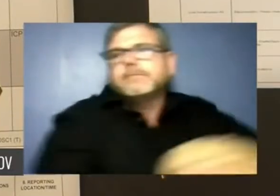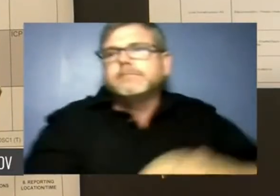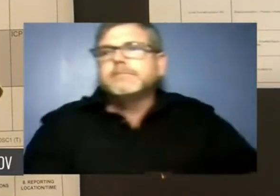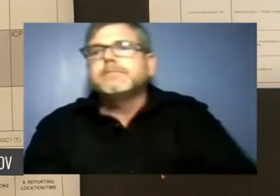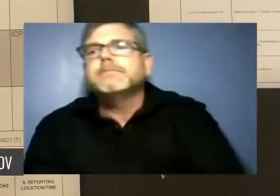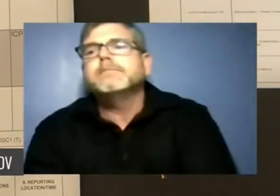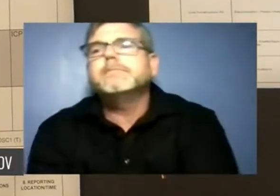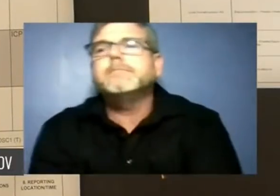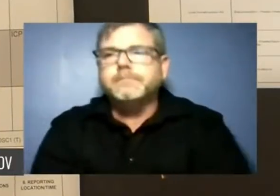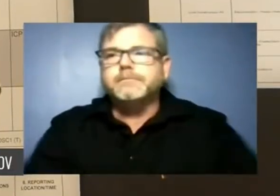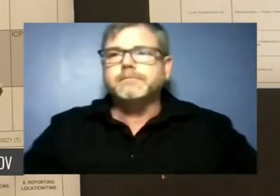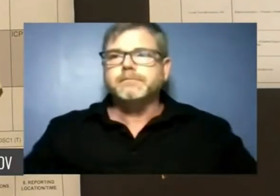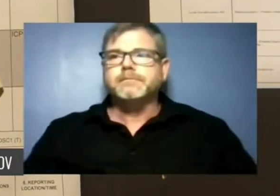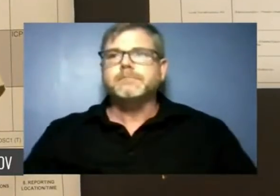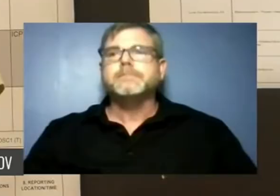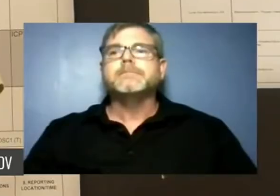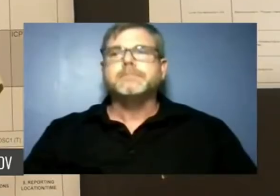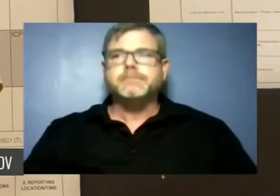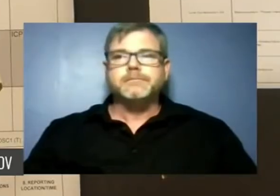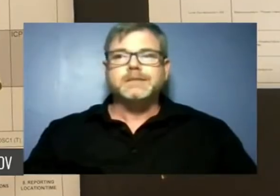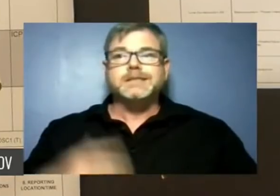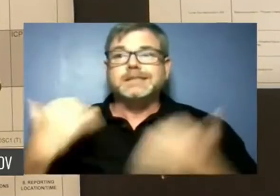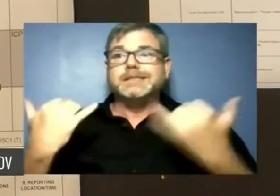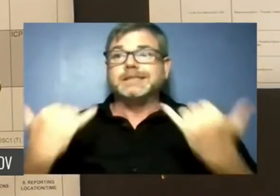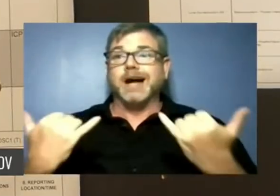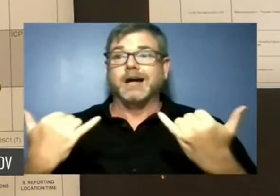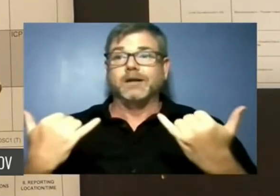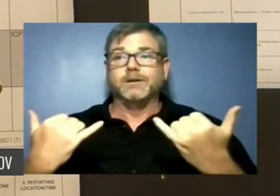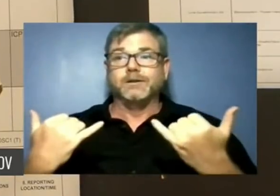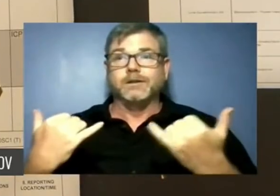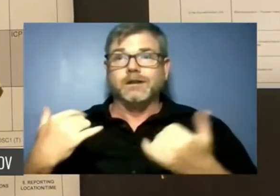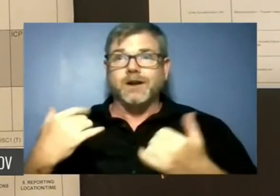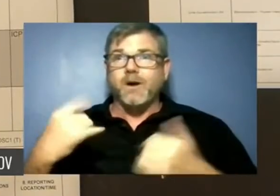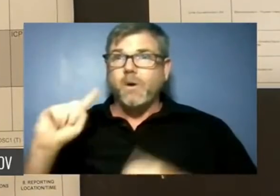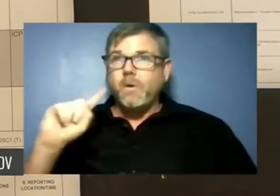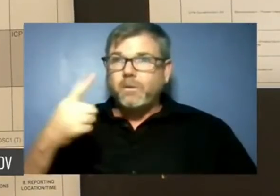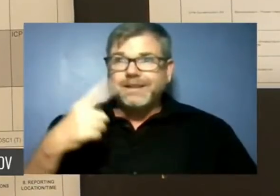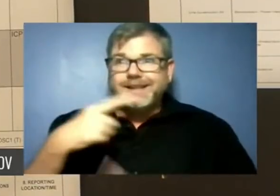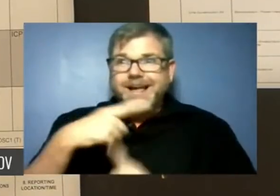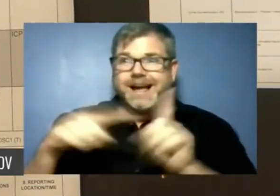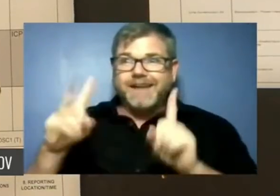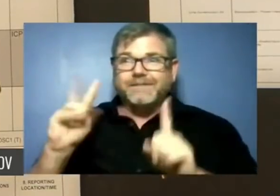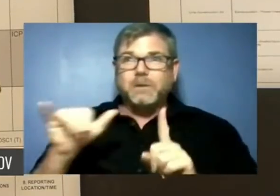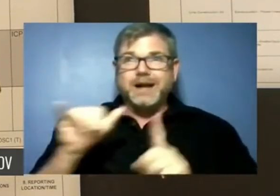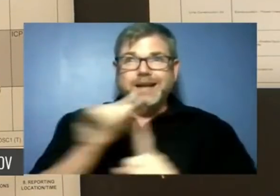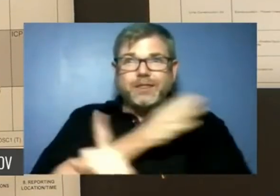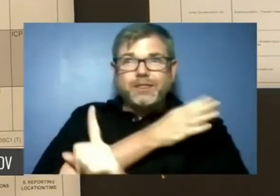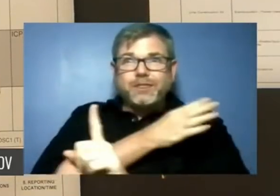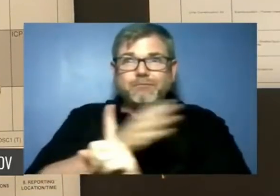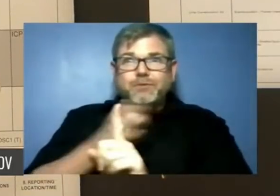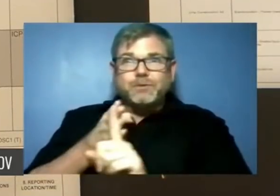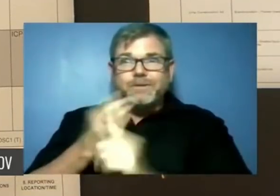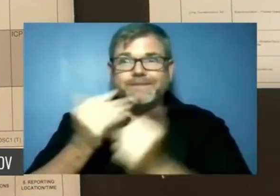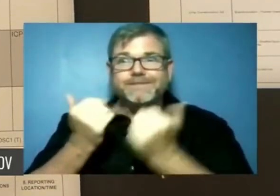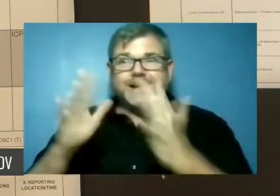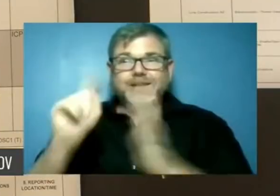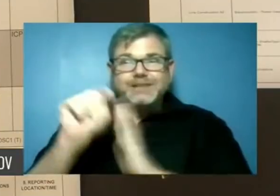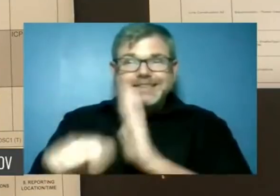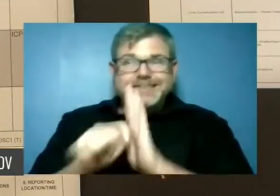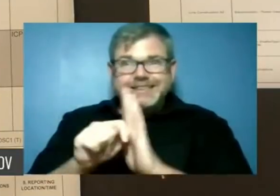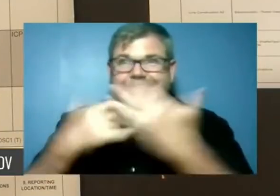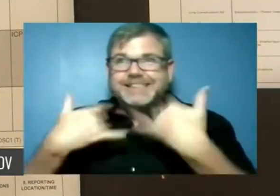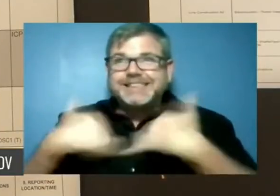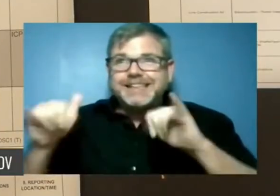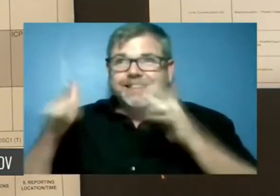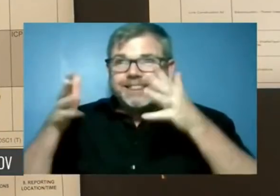changing, and we see changed fire behavior out there, and the risks kind of changing on a daily basis. So continue to ask